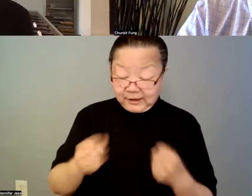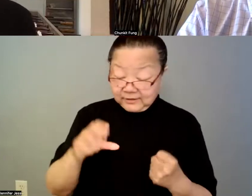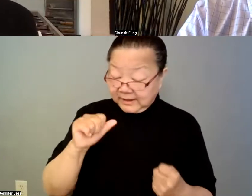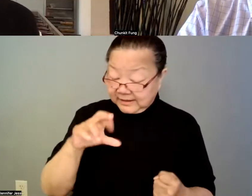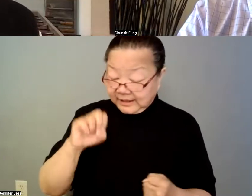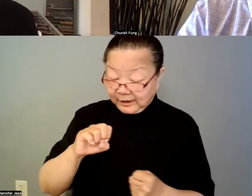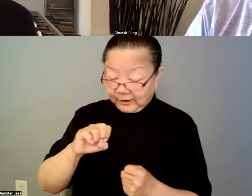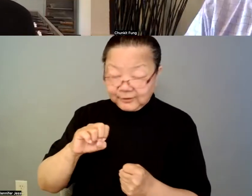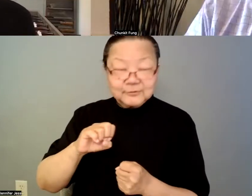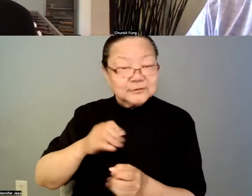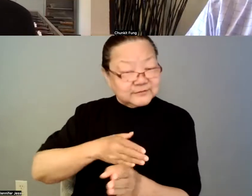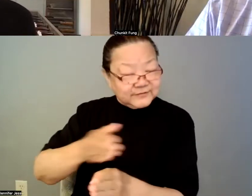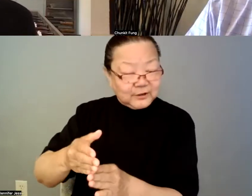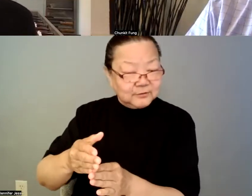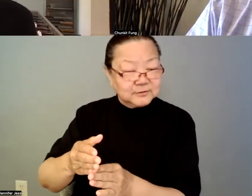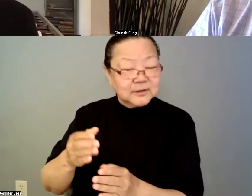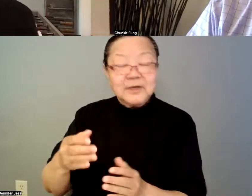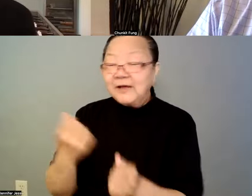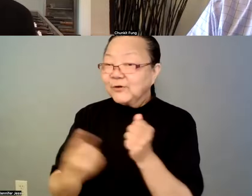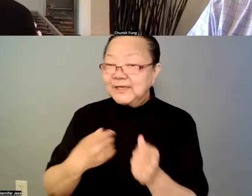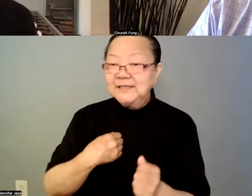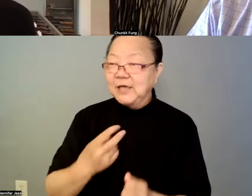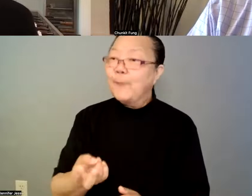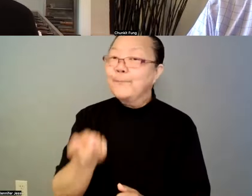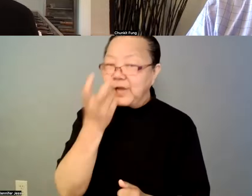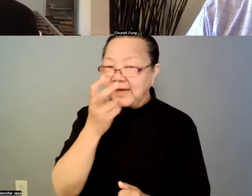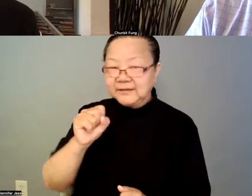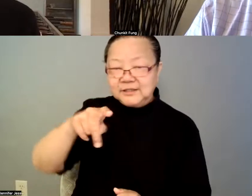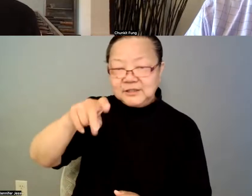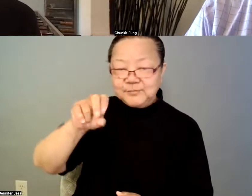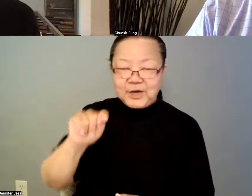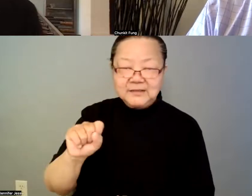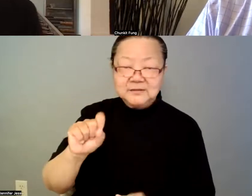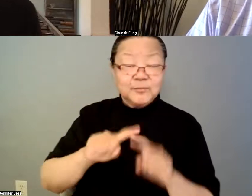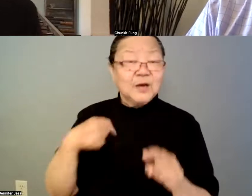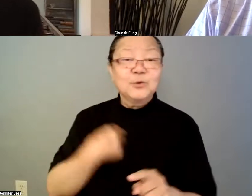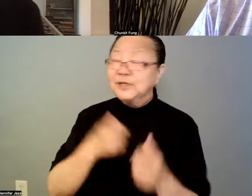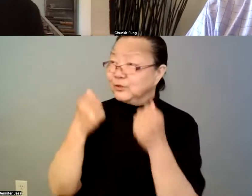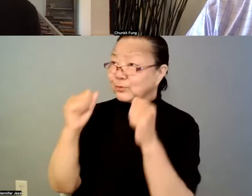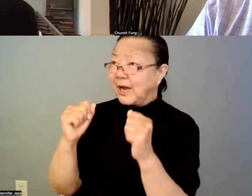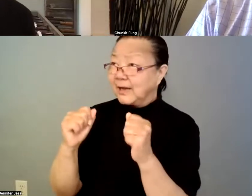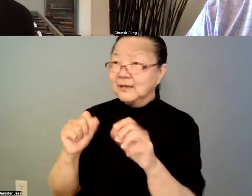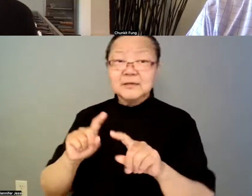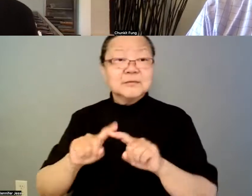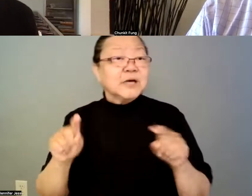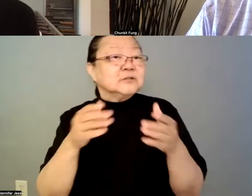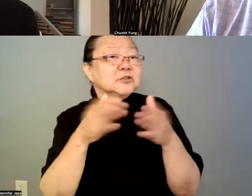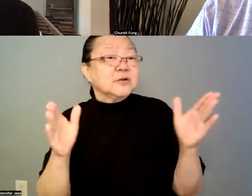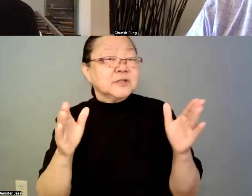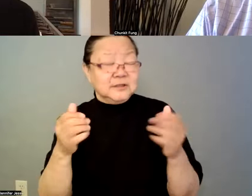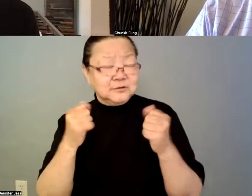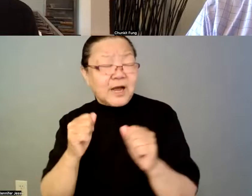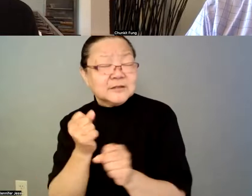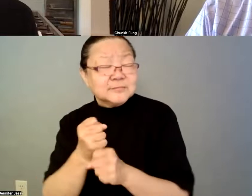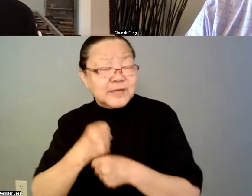blind spots. And so I'll just say that we're all striving. And I think in terms of catalyzing big changes, including in leadership, I